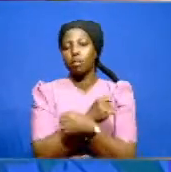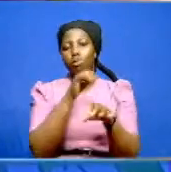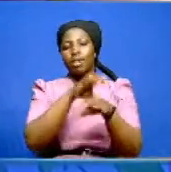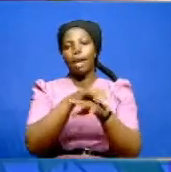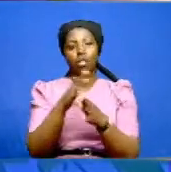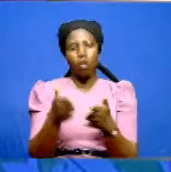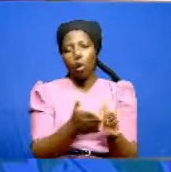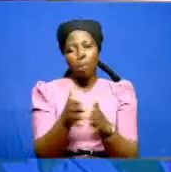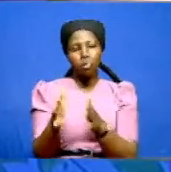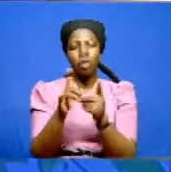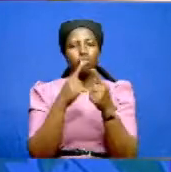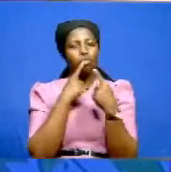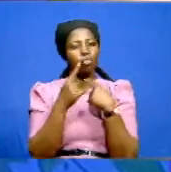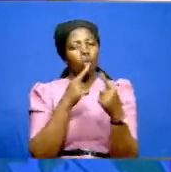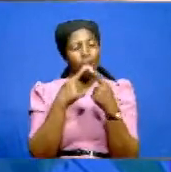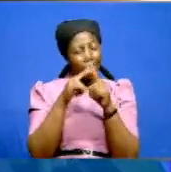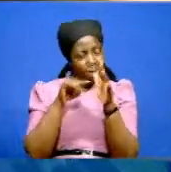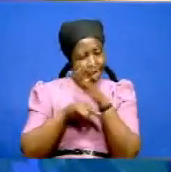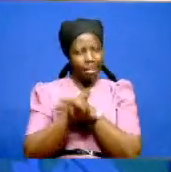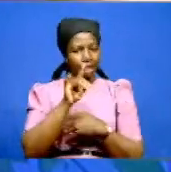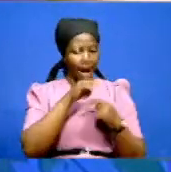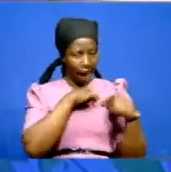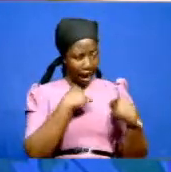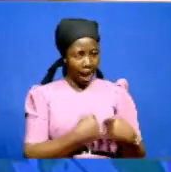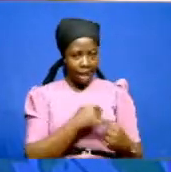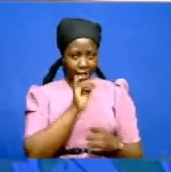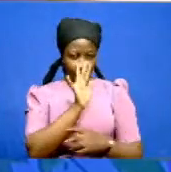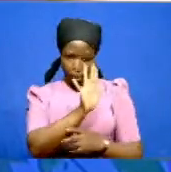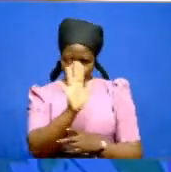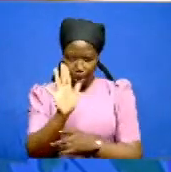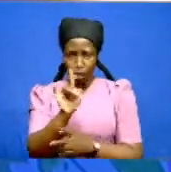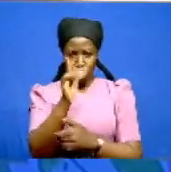all, but in your hearts, you know